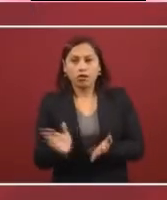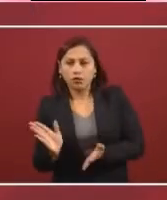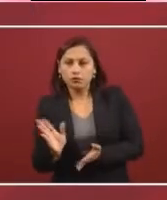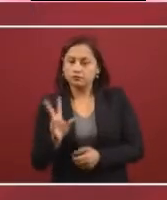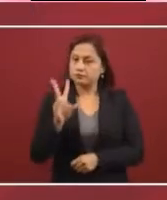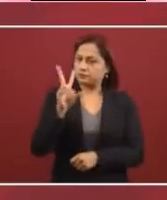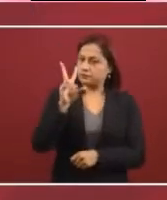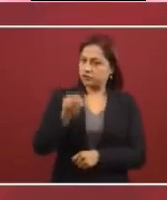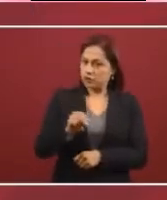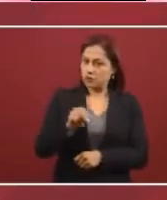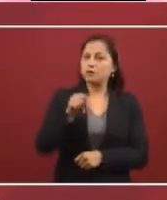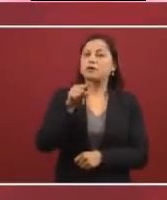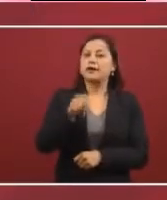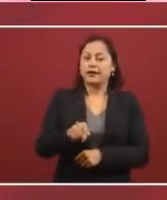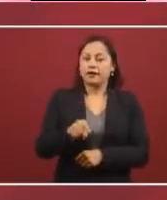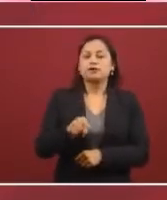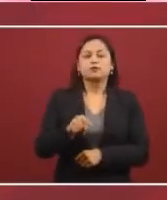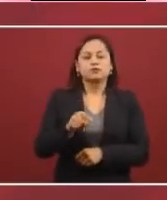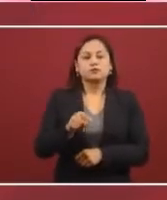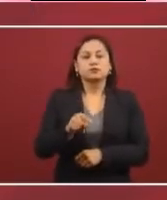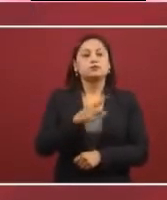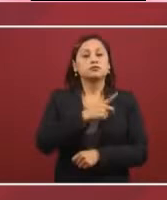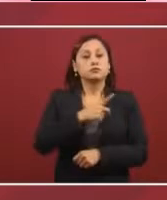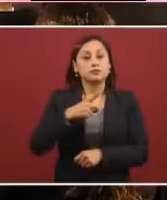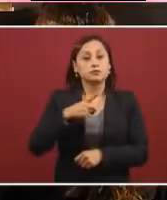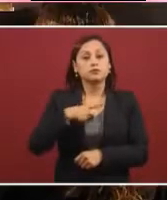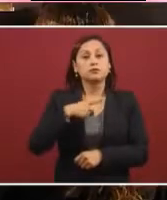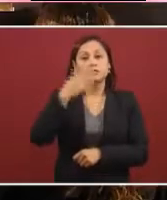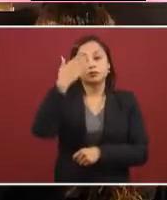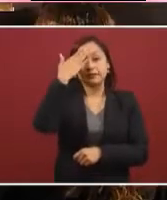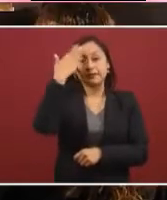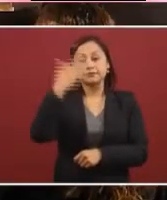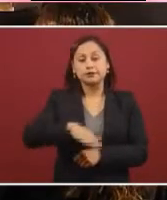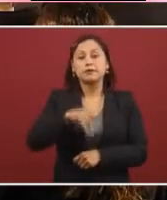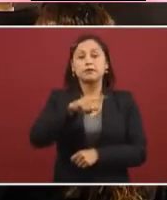fired nor mistreated.